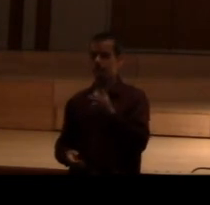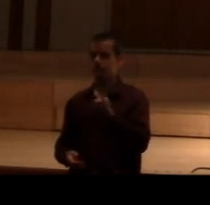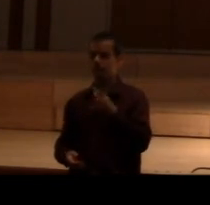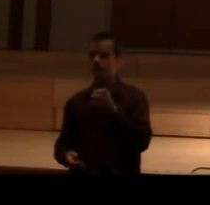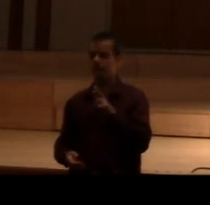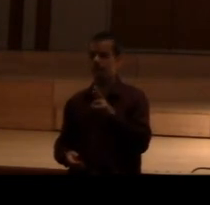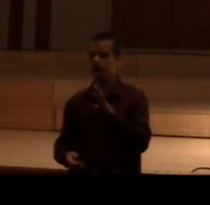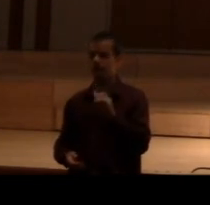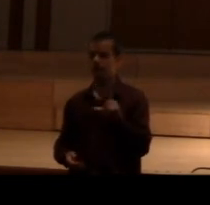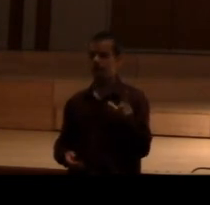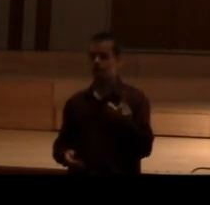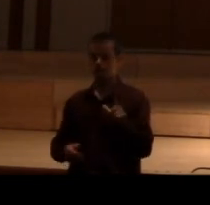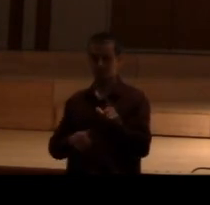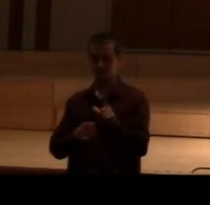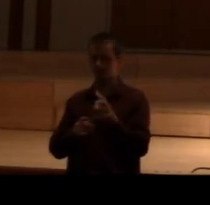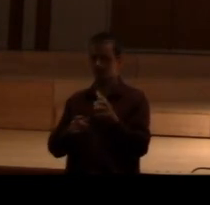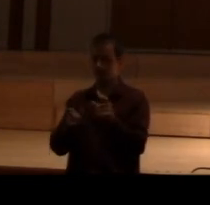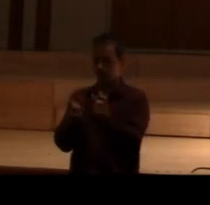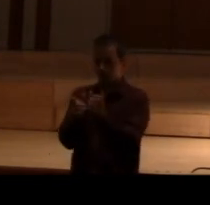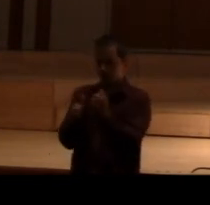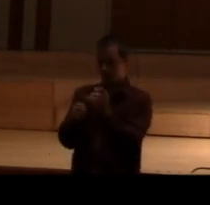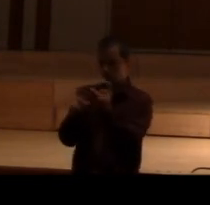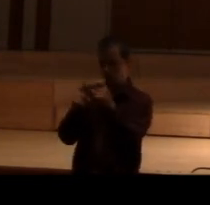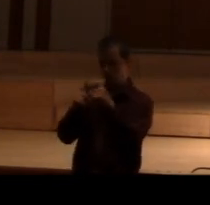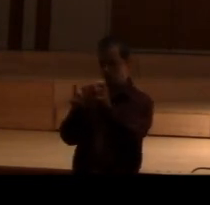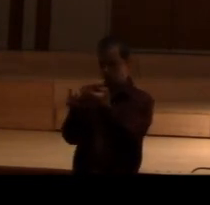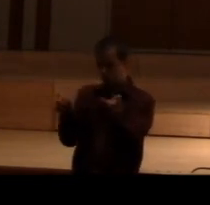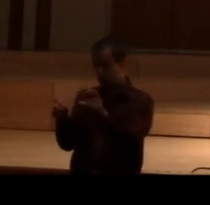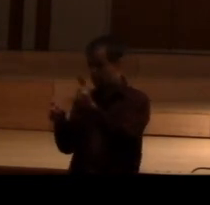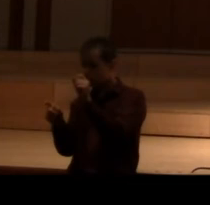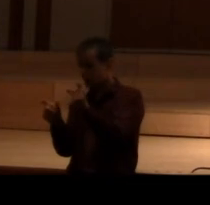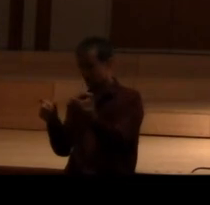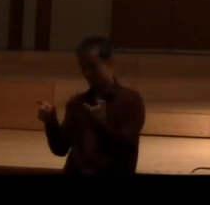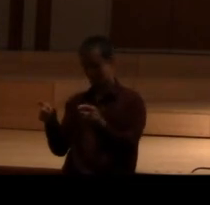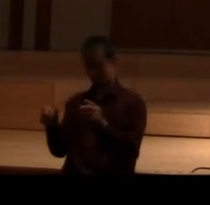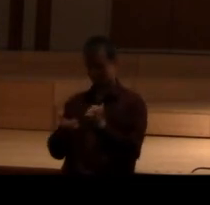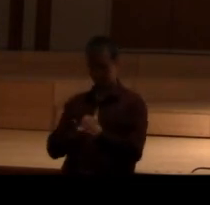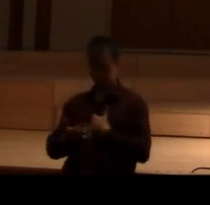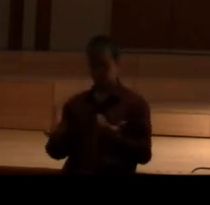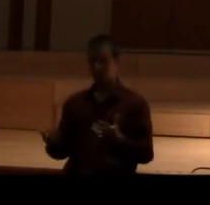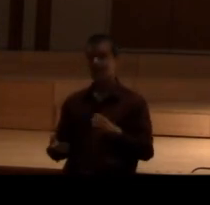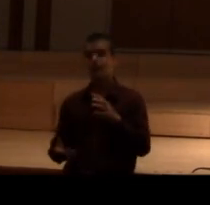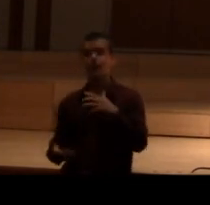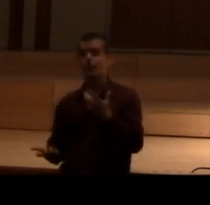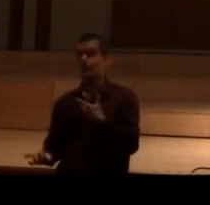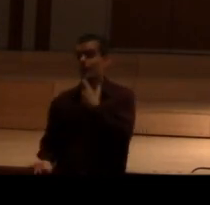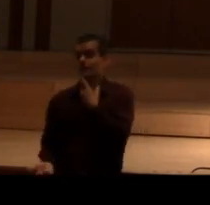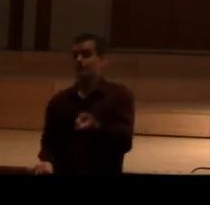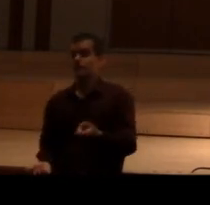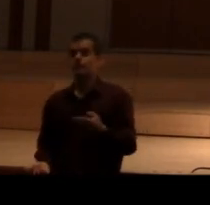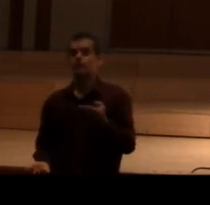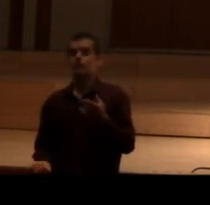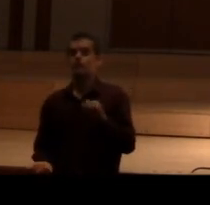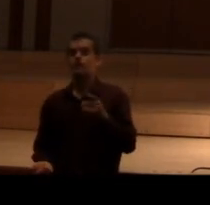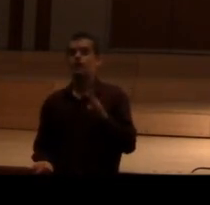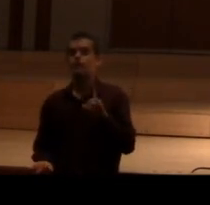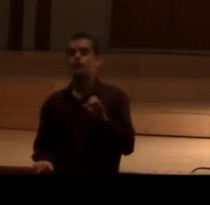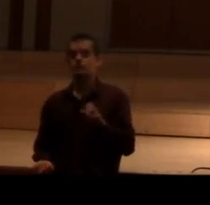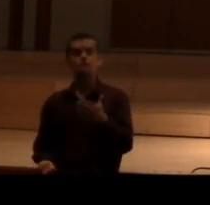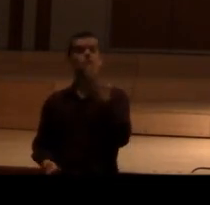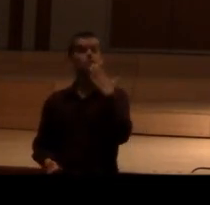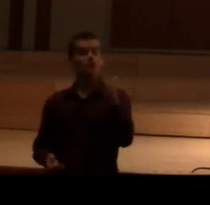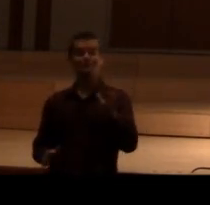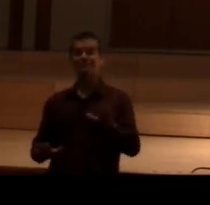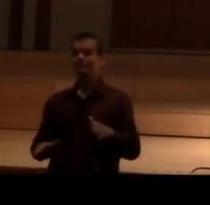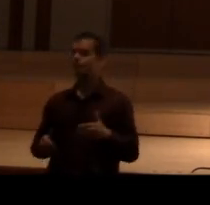can't deduce any of the roots or what's going on with this word. So all I said was, hyperbole, very good, and then I